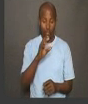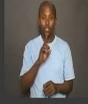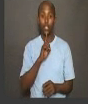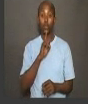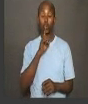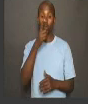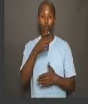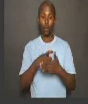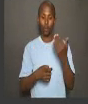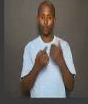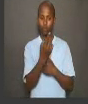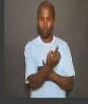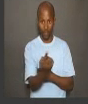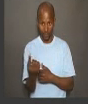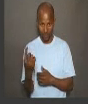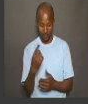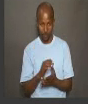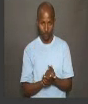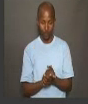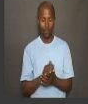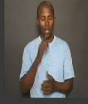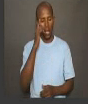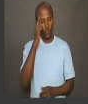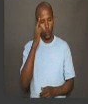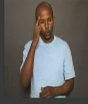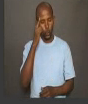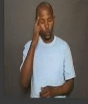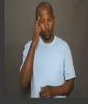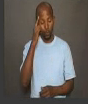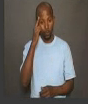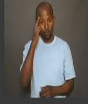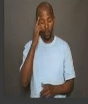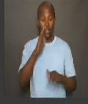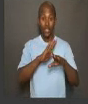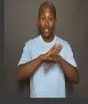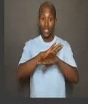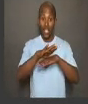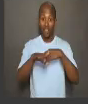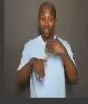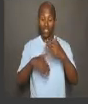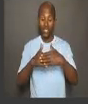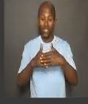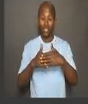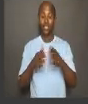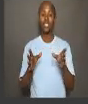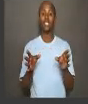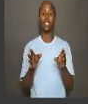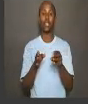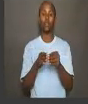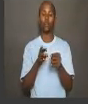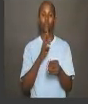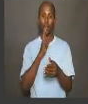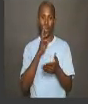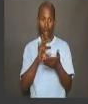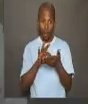value for each, assuming that the universe is the set of